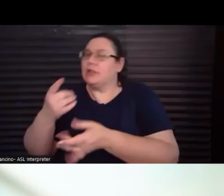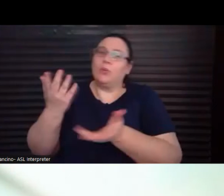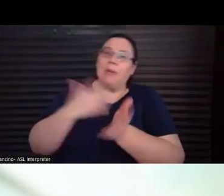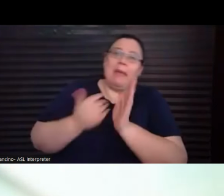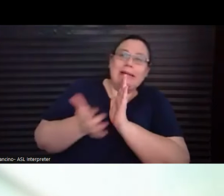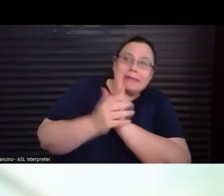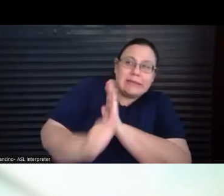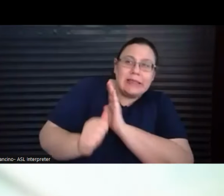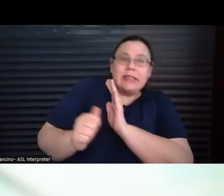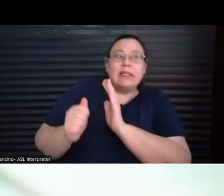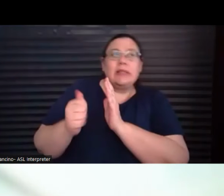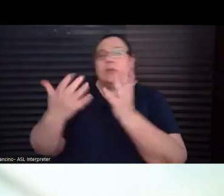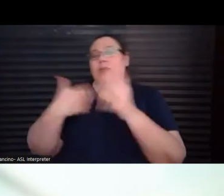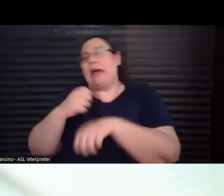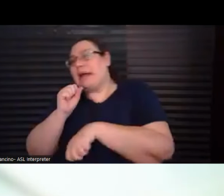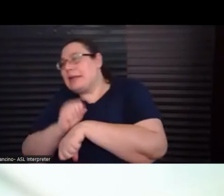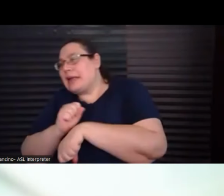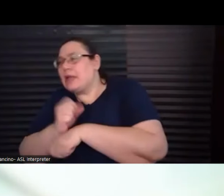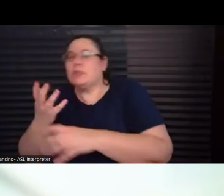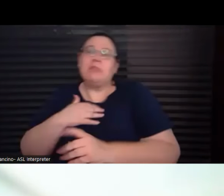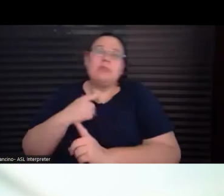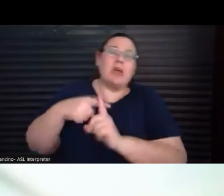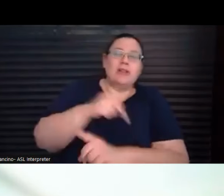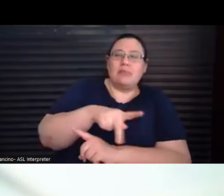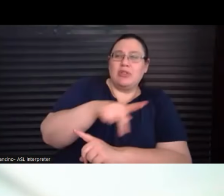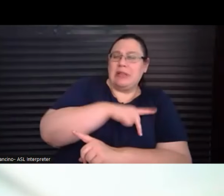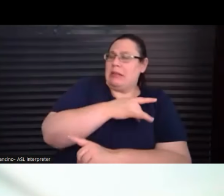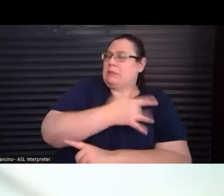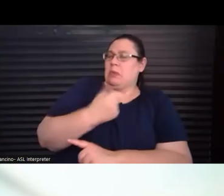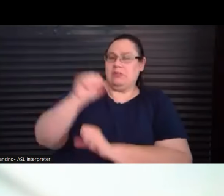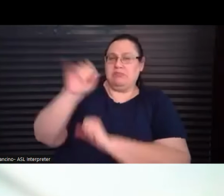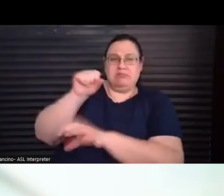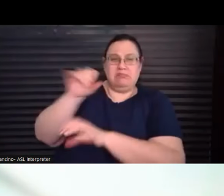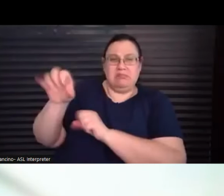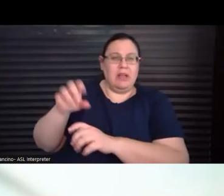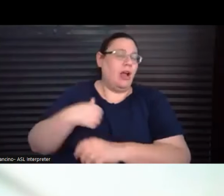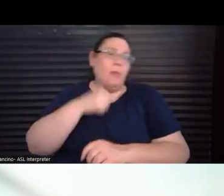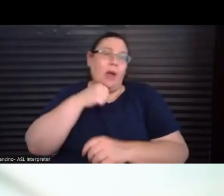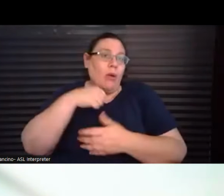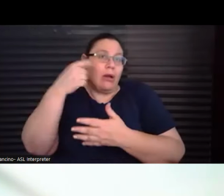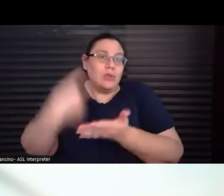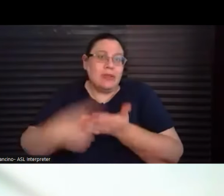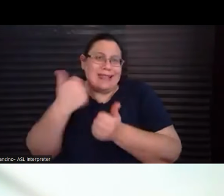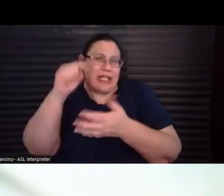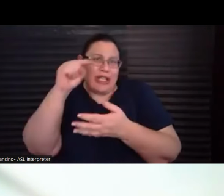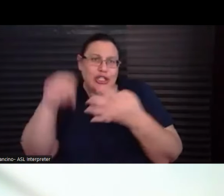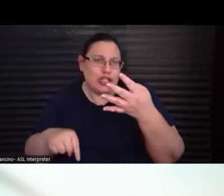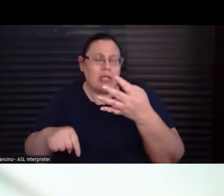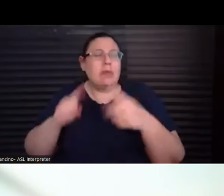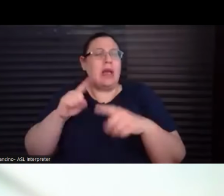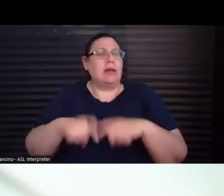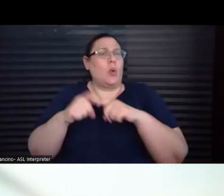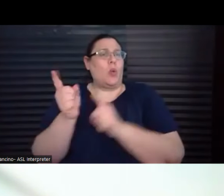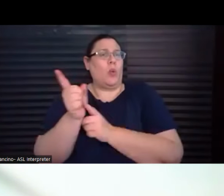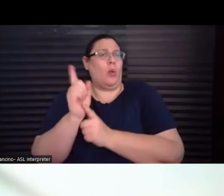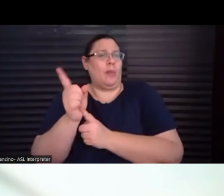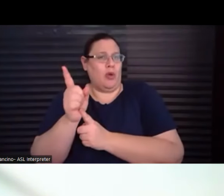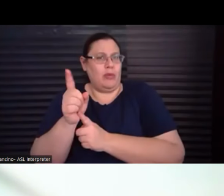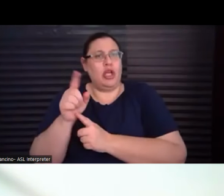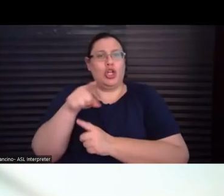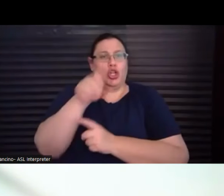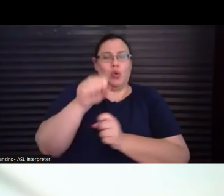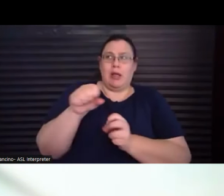and their positive personality traits. So I'm not going to go through each of them, but if we just want to pause for a quick second so you guys can just look